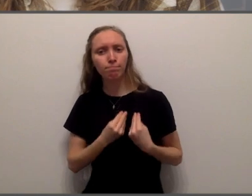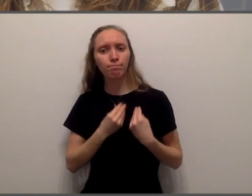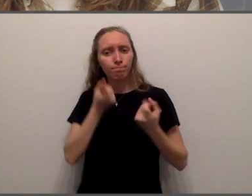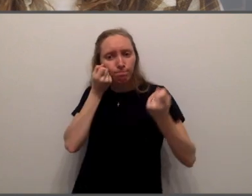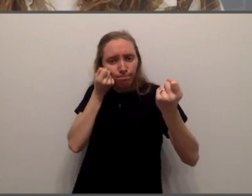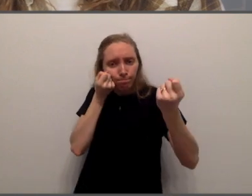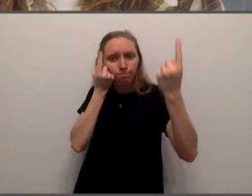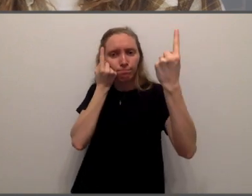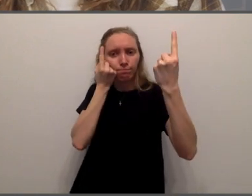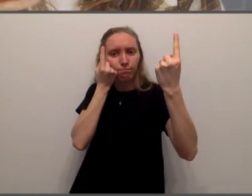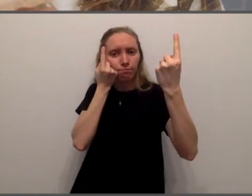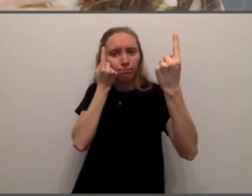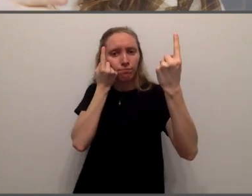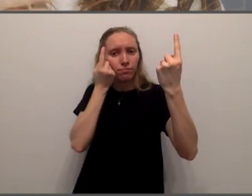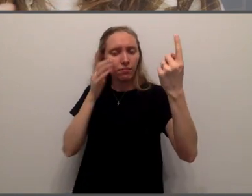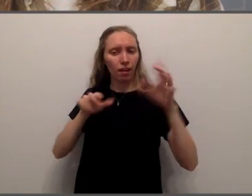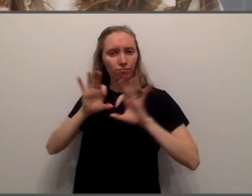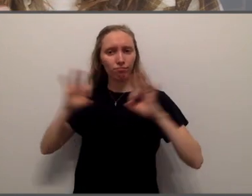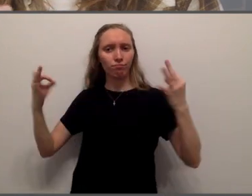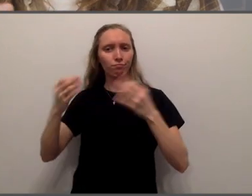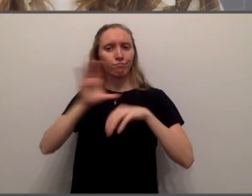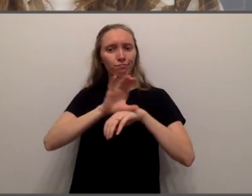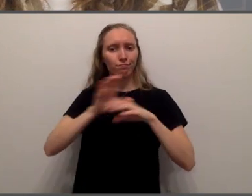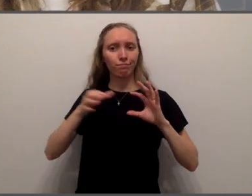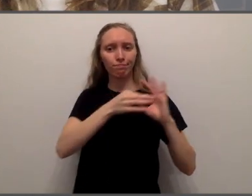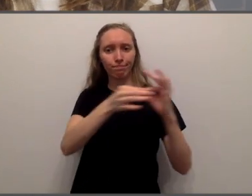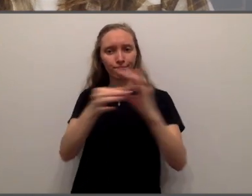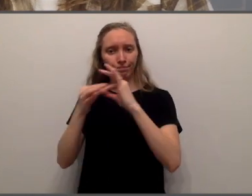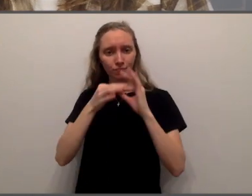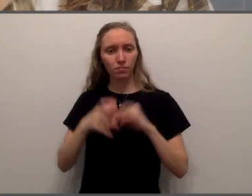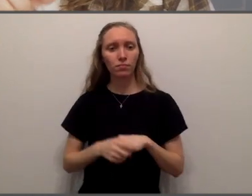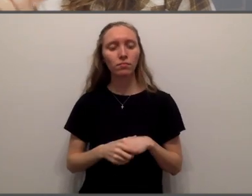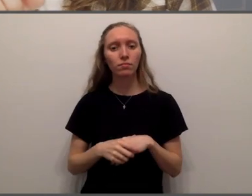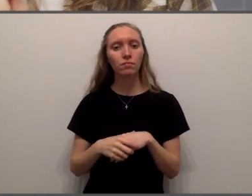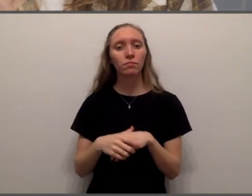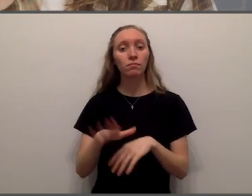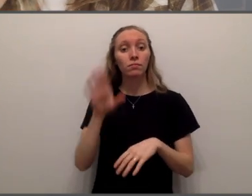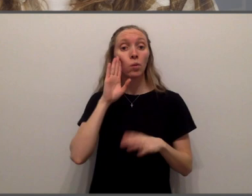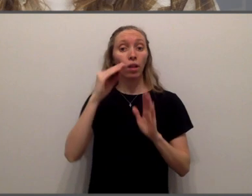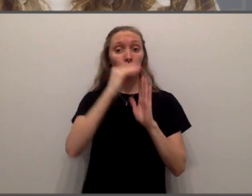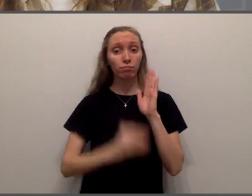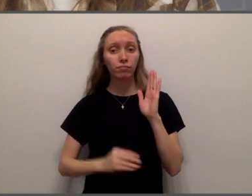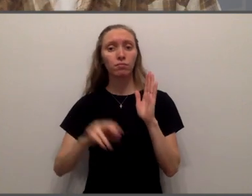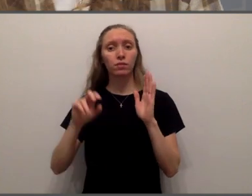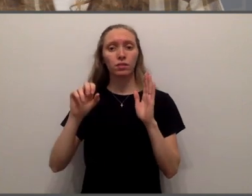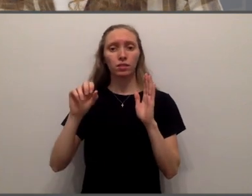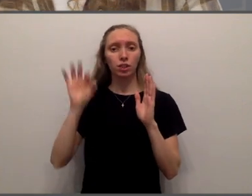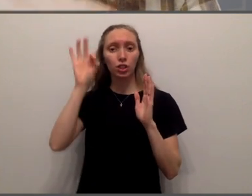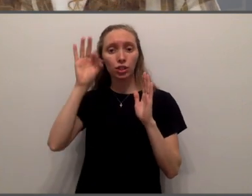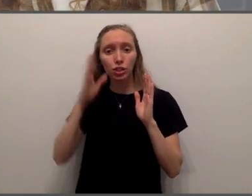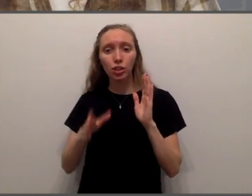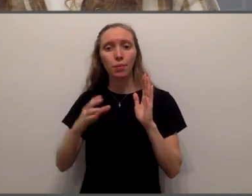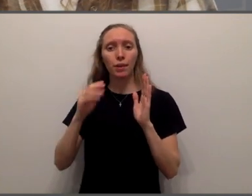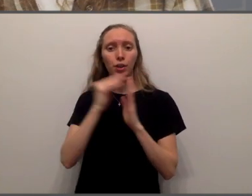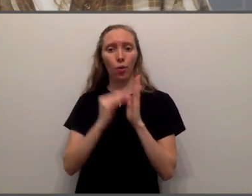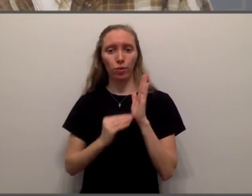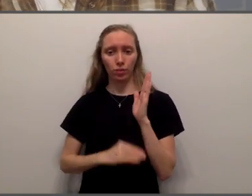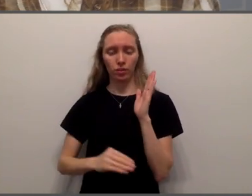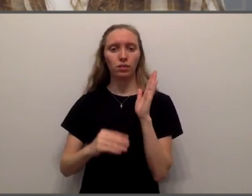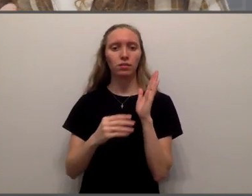for this series, we're not only going to have our Sunday teaching, complete with sermon notes, which I hope you folks are opening, and there's more information